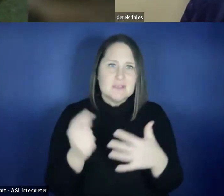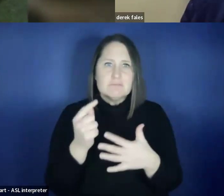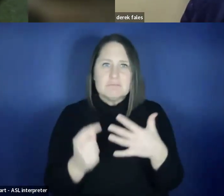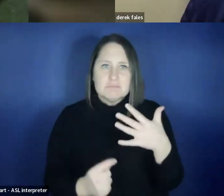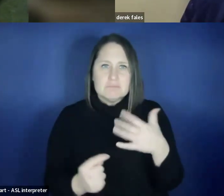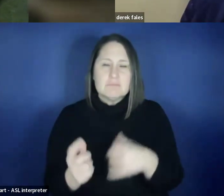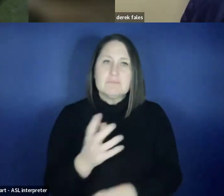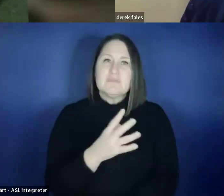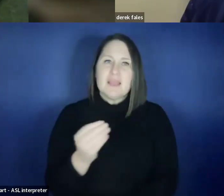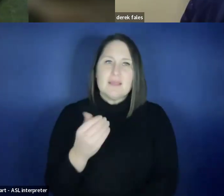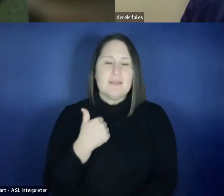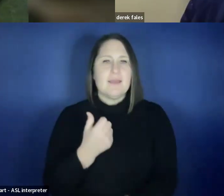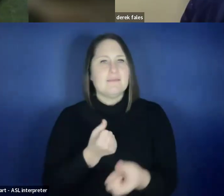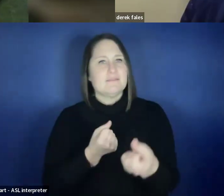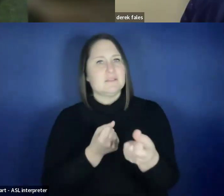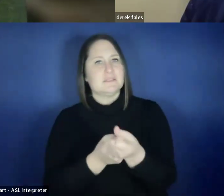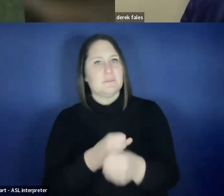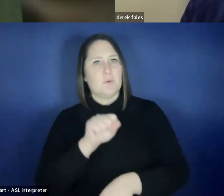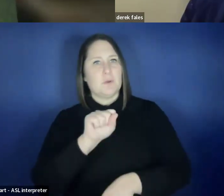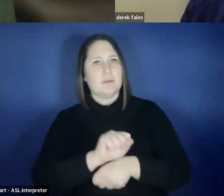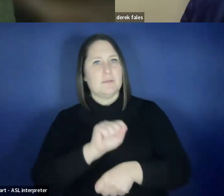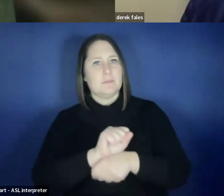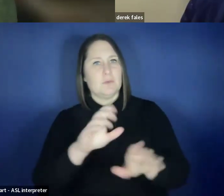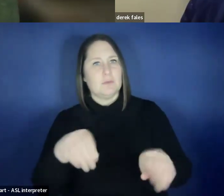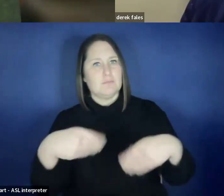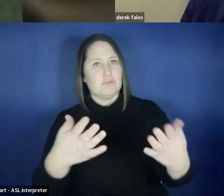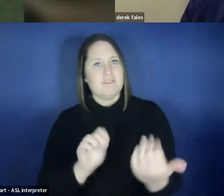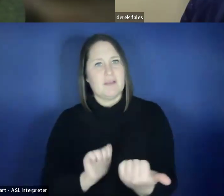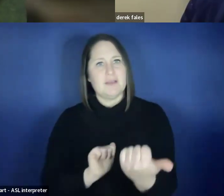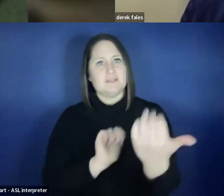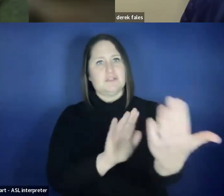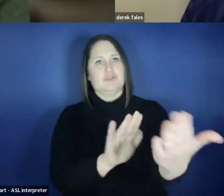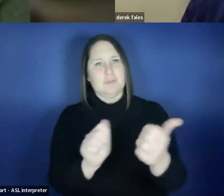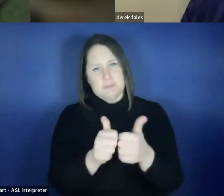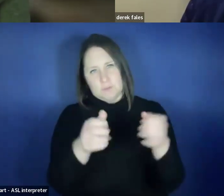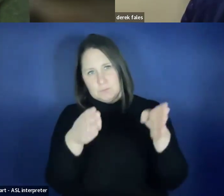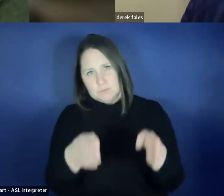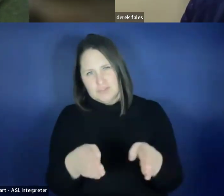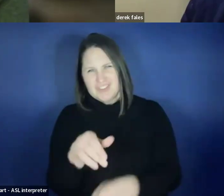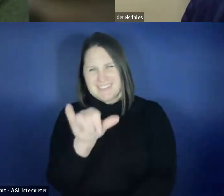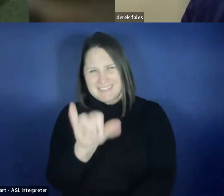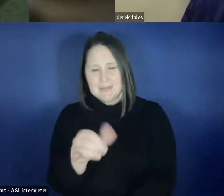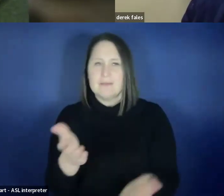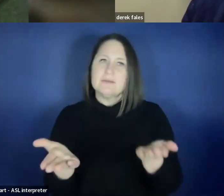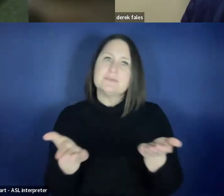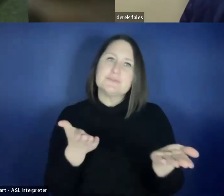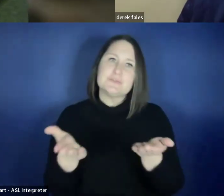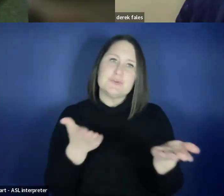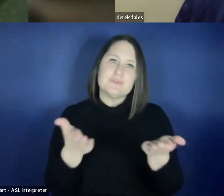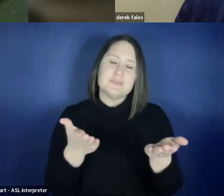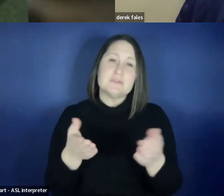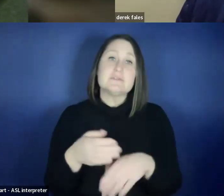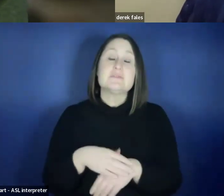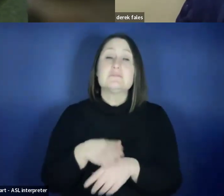and have a supported employment provider actually address that with them. So that's a service.